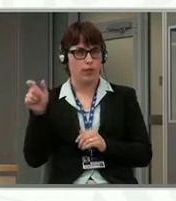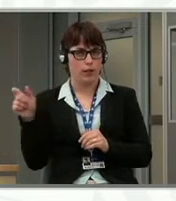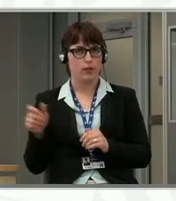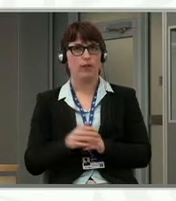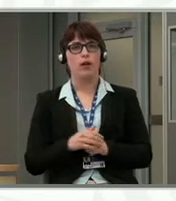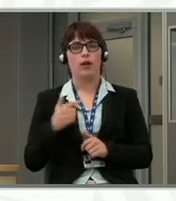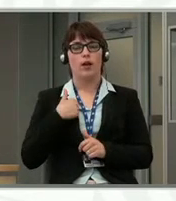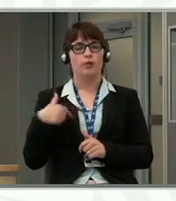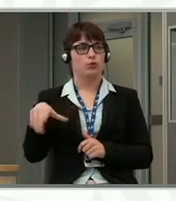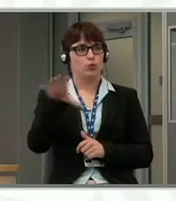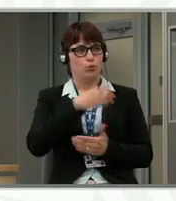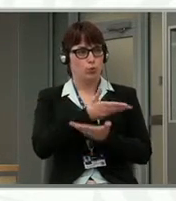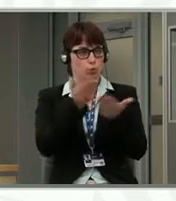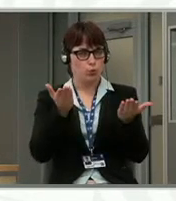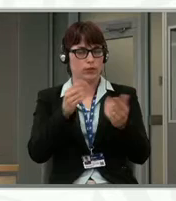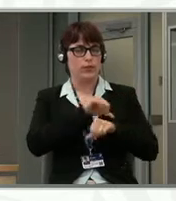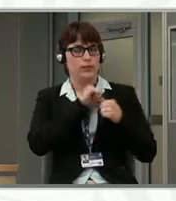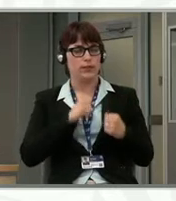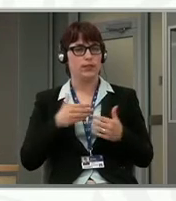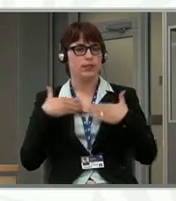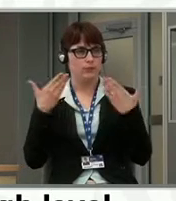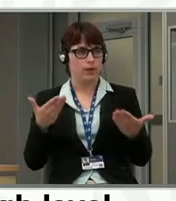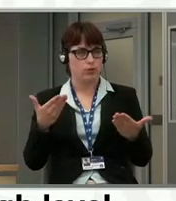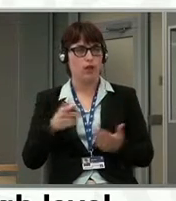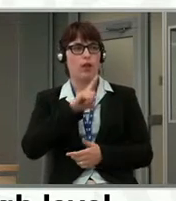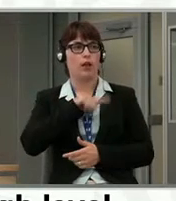Dear participants of the high-level meeting,